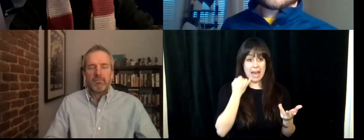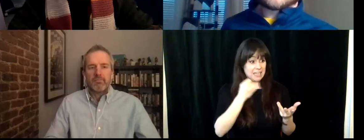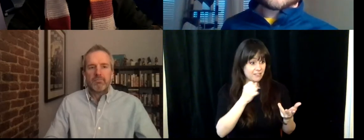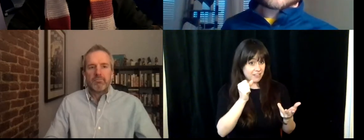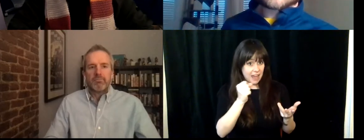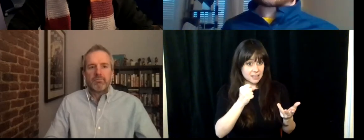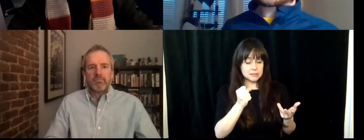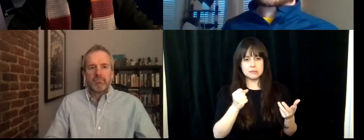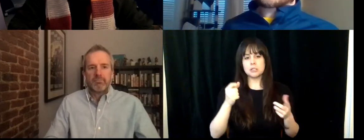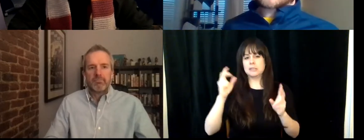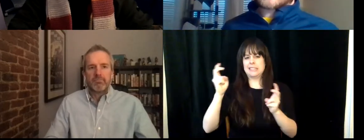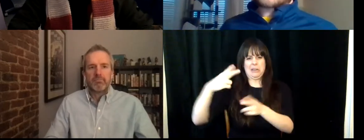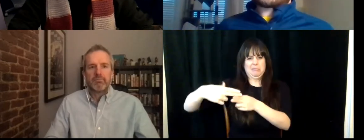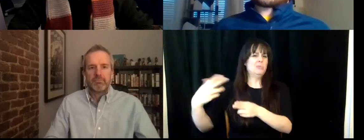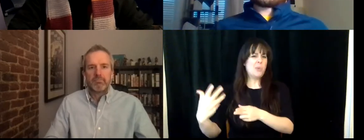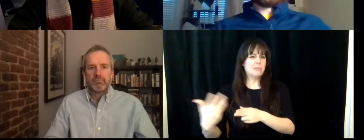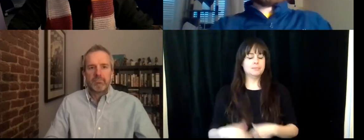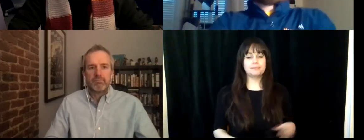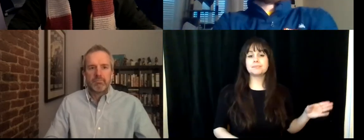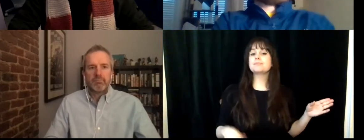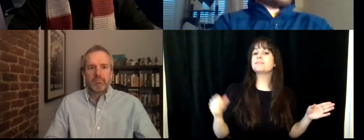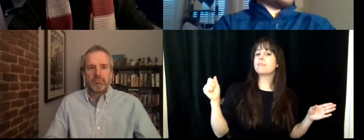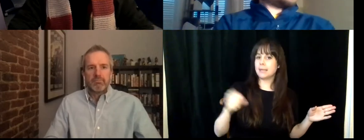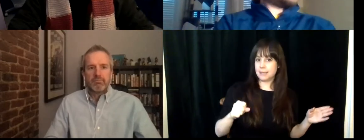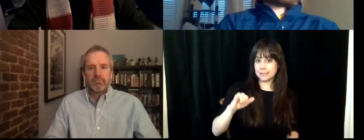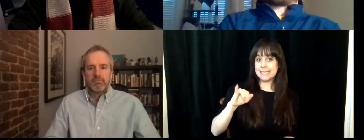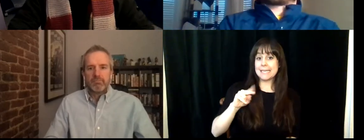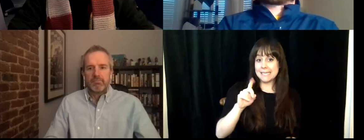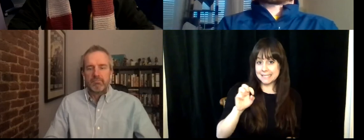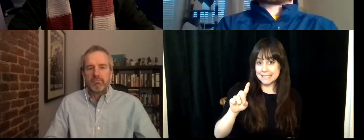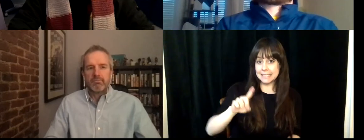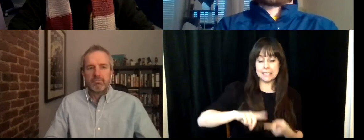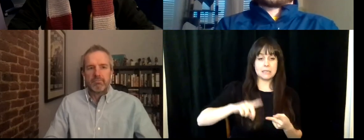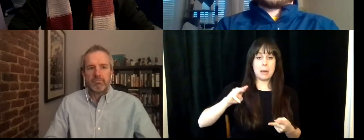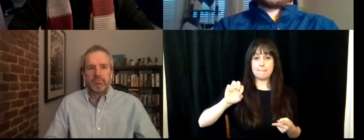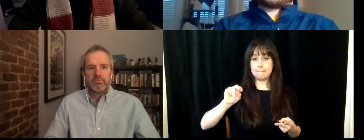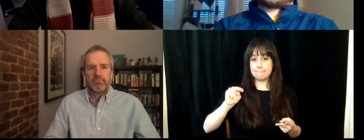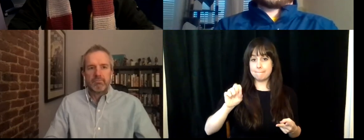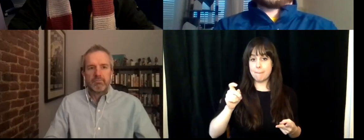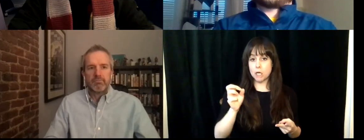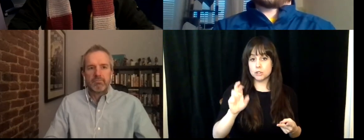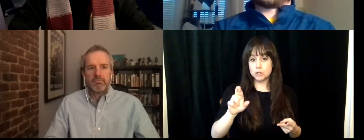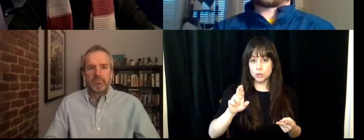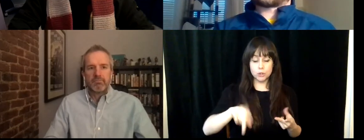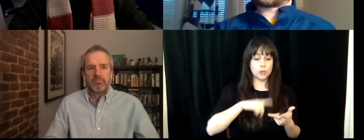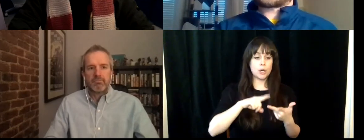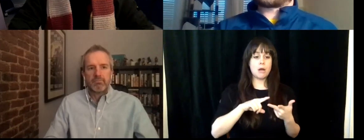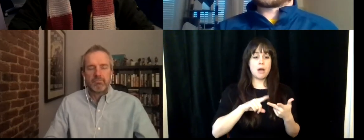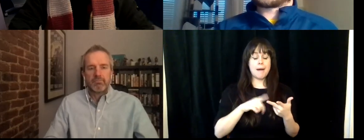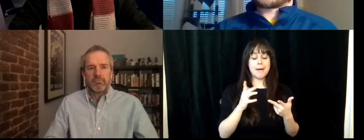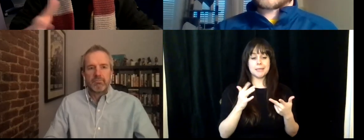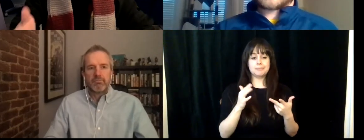Yes, Indeed, Monster, as well as looking at